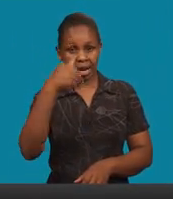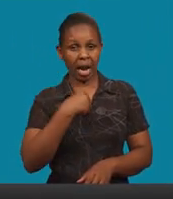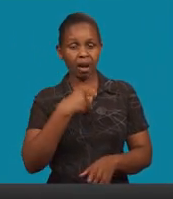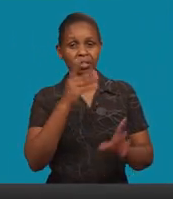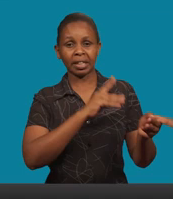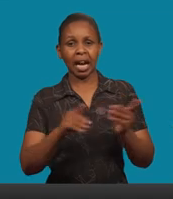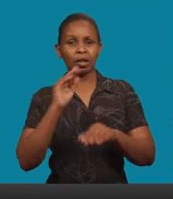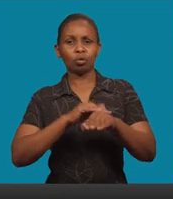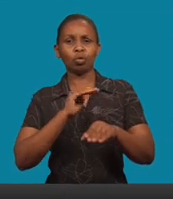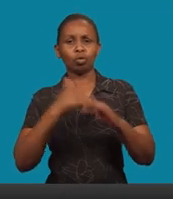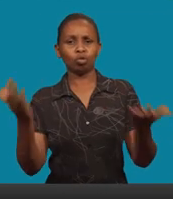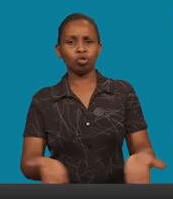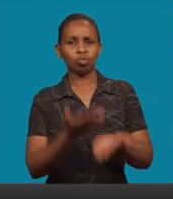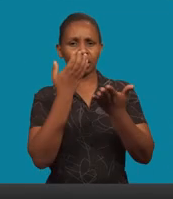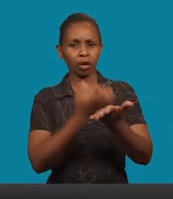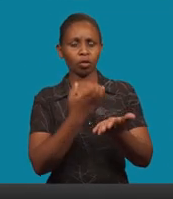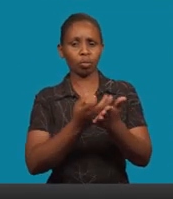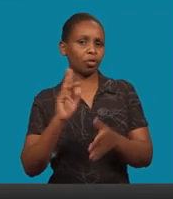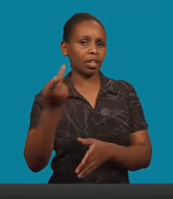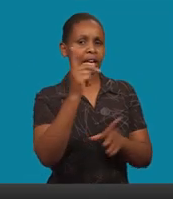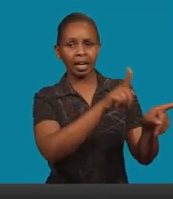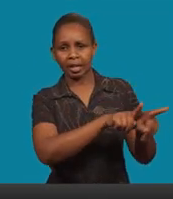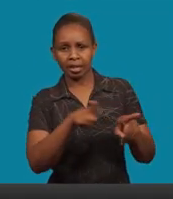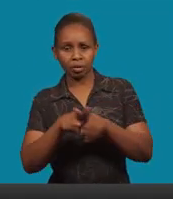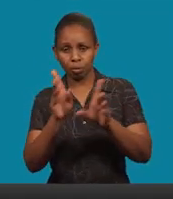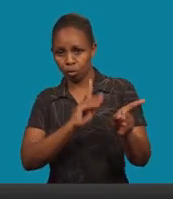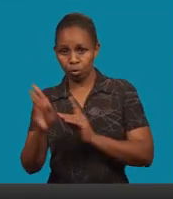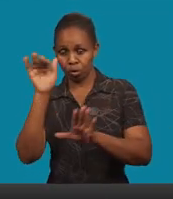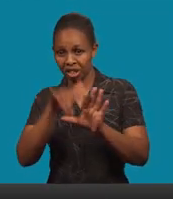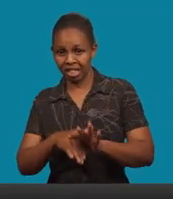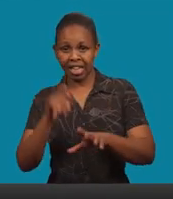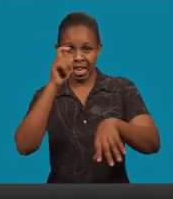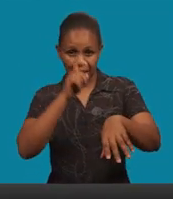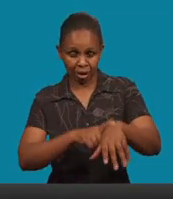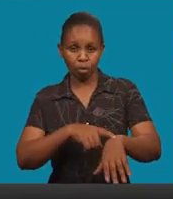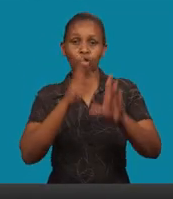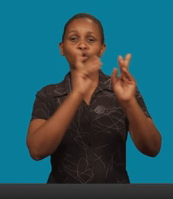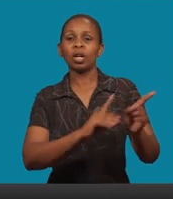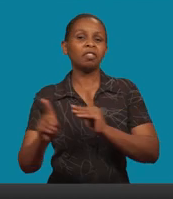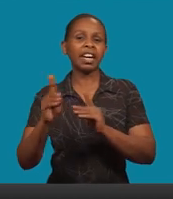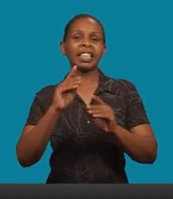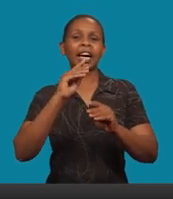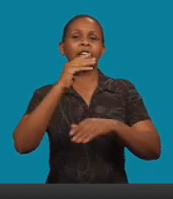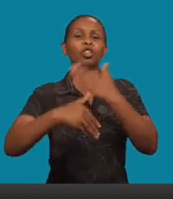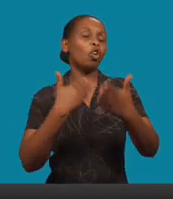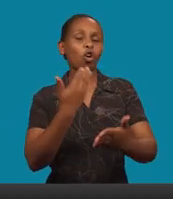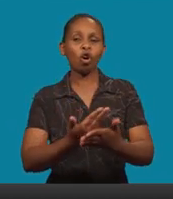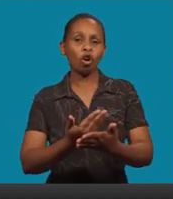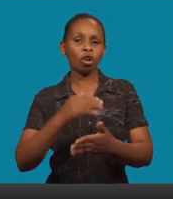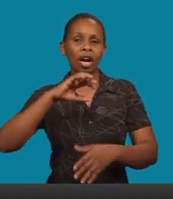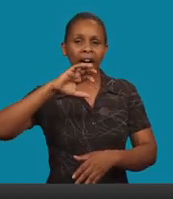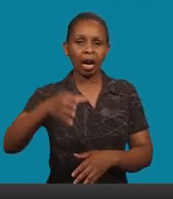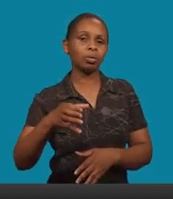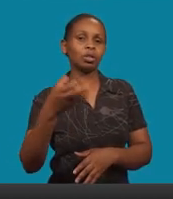serikali yake imeweka msingi bora wa kuinua uchumi wa taifa. And as we do it in Embu, we are doing it in every county in